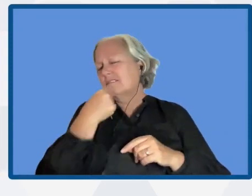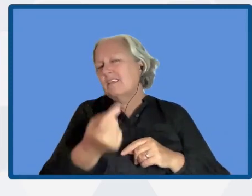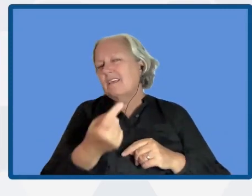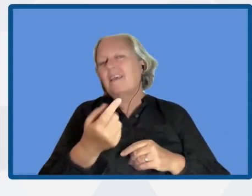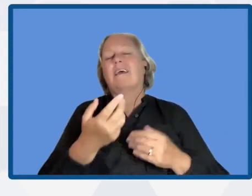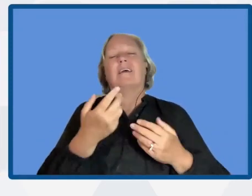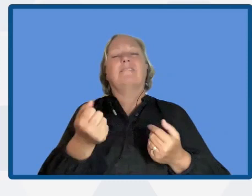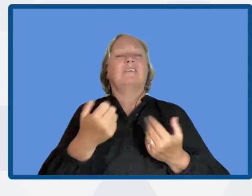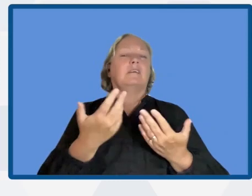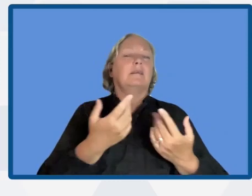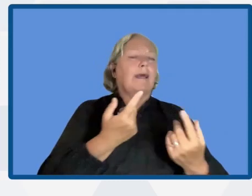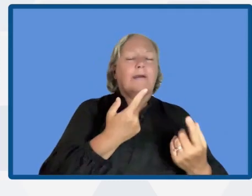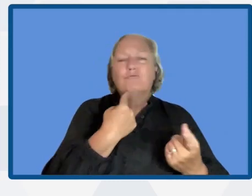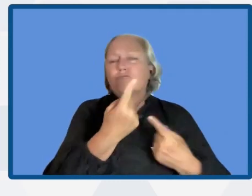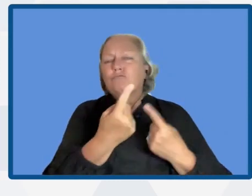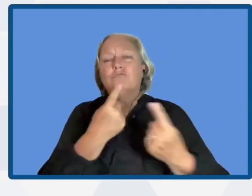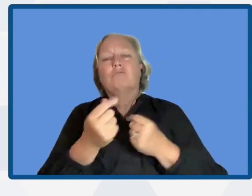and technology.